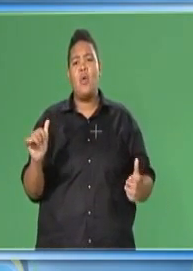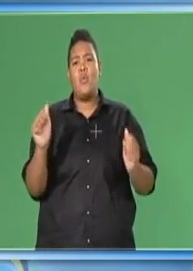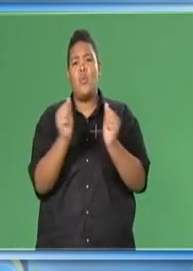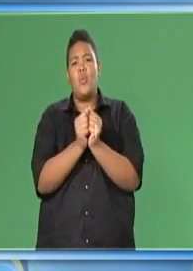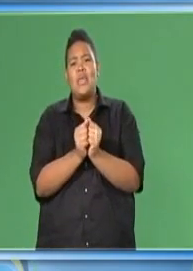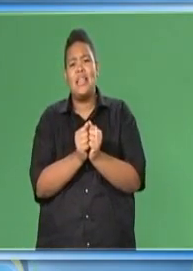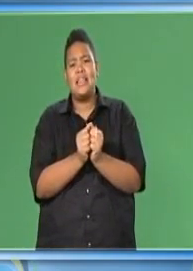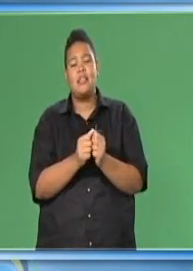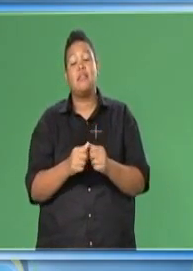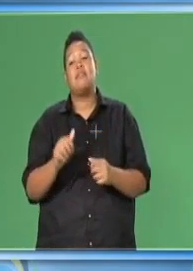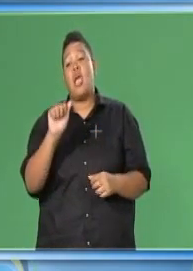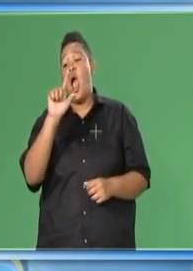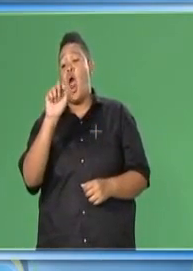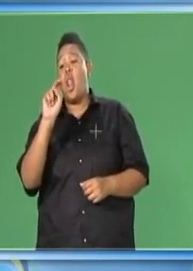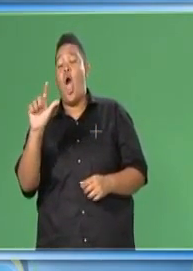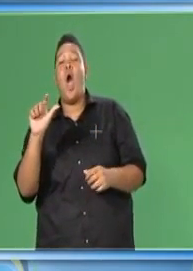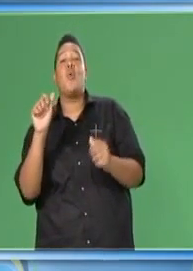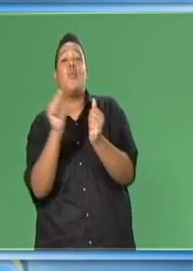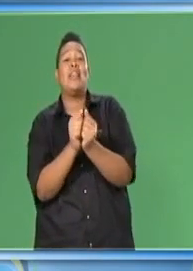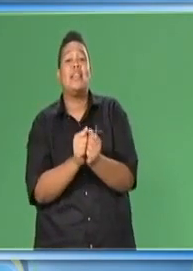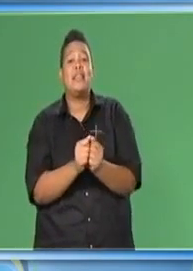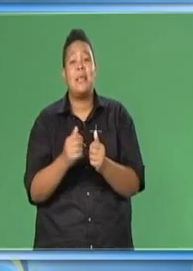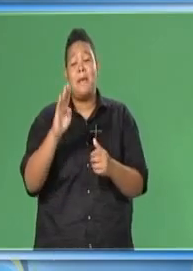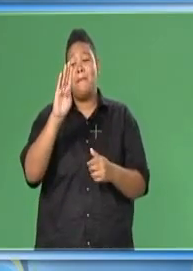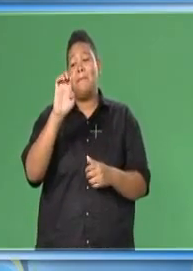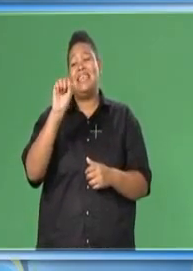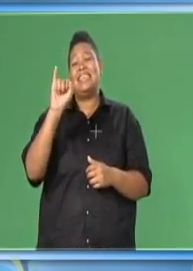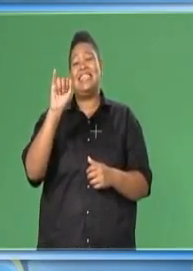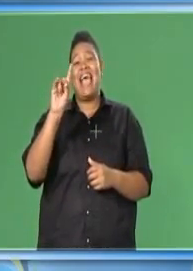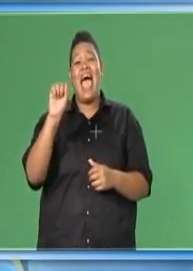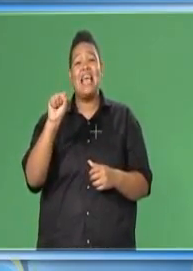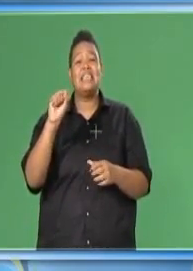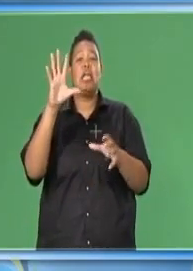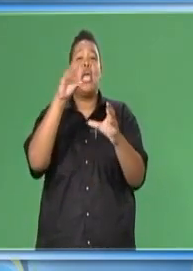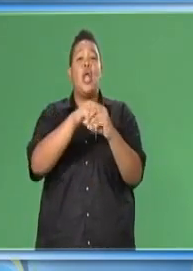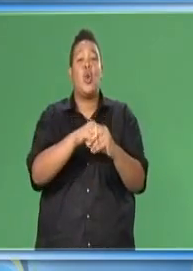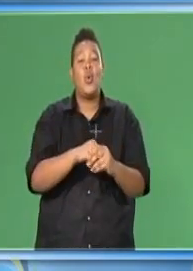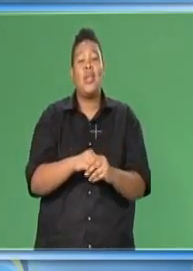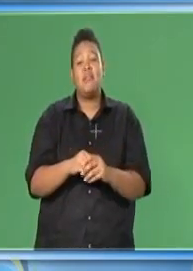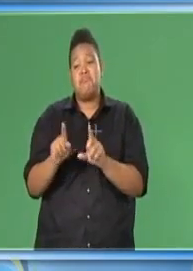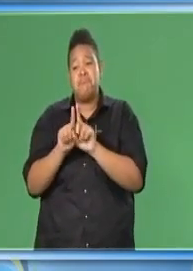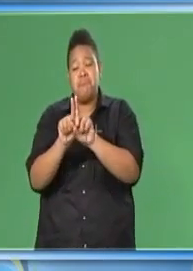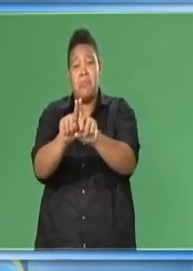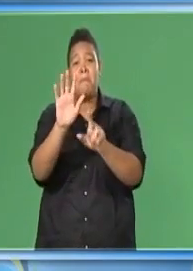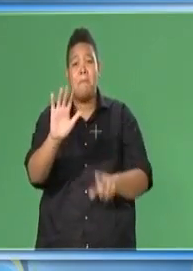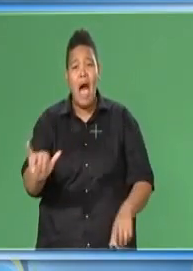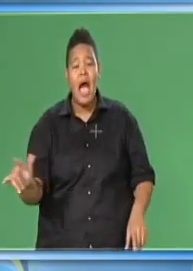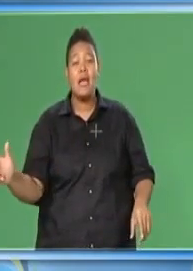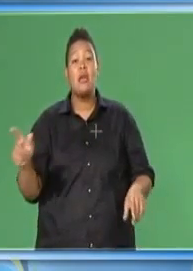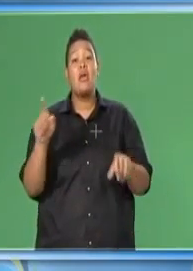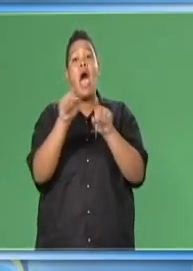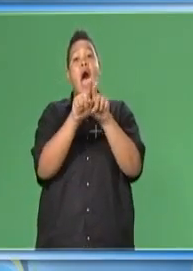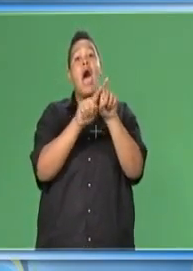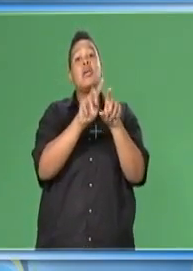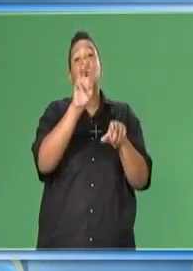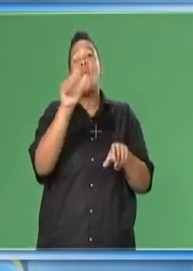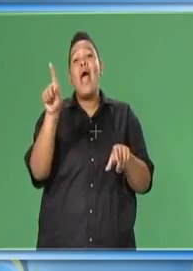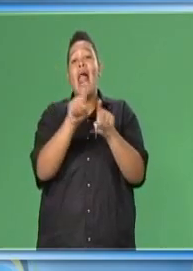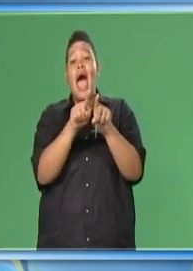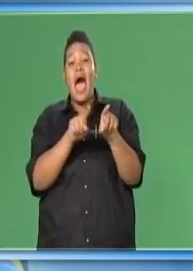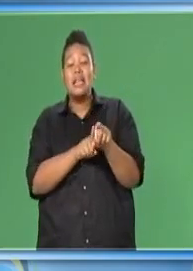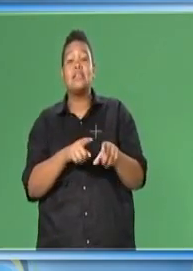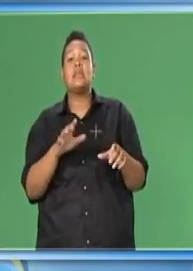sentence. Whether it expresses action or a state of being, when a verb carries most of the meaning in the clause in which it